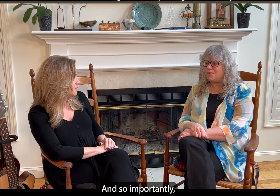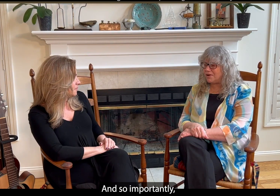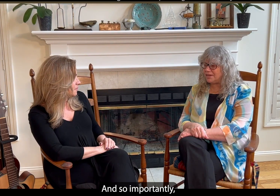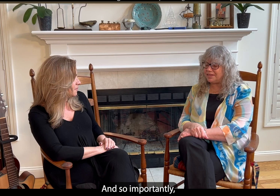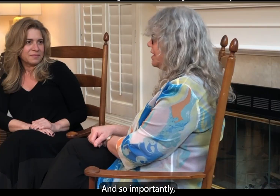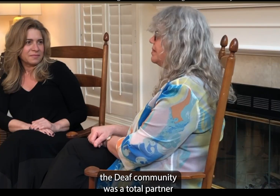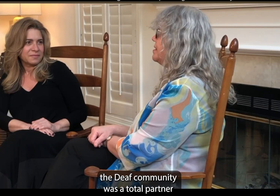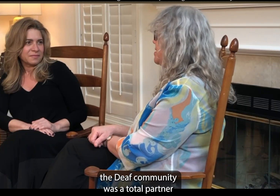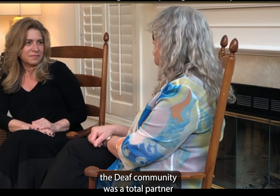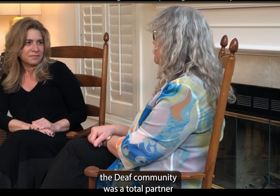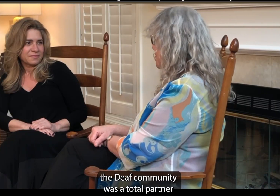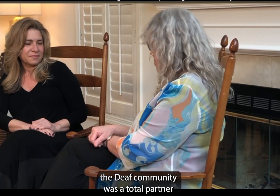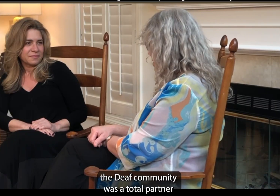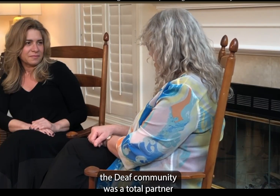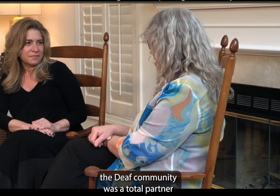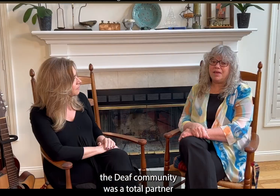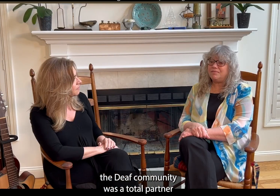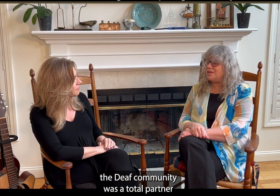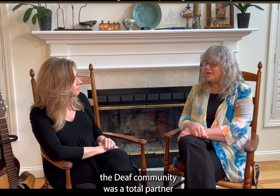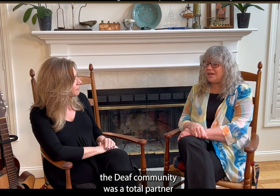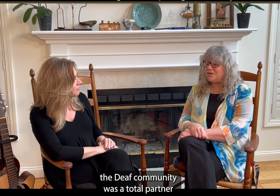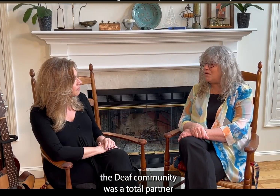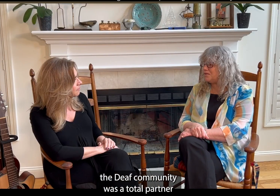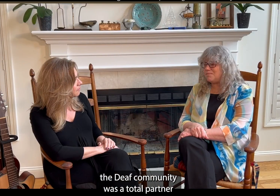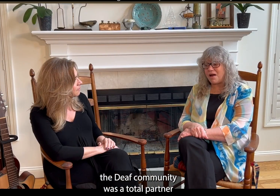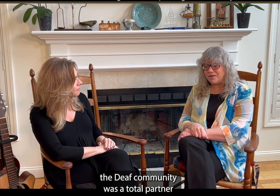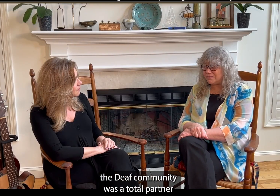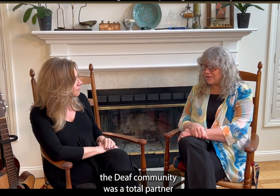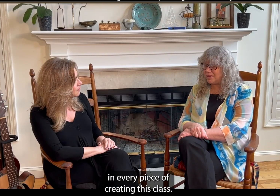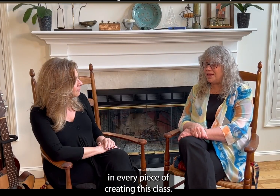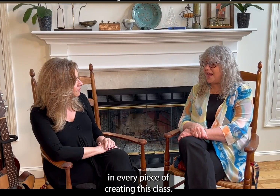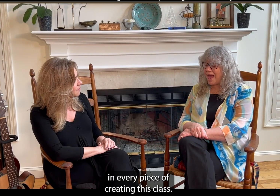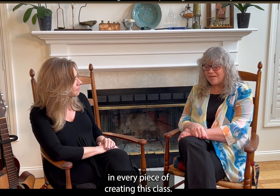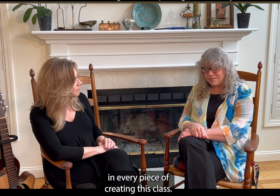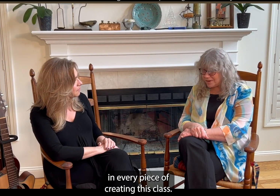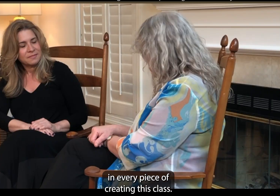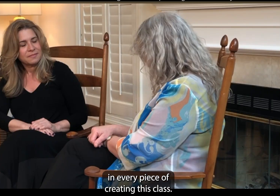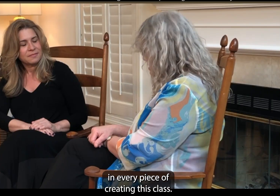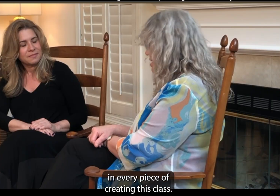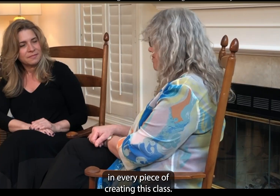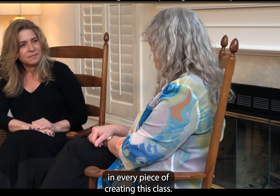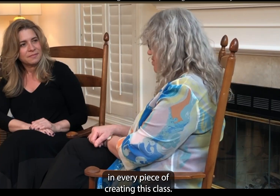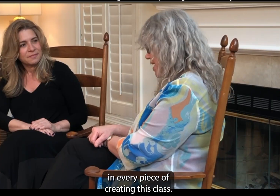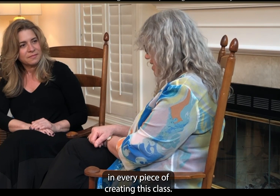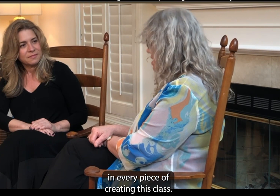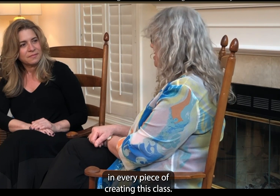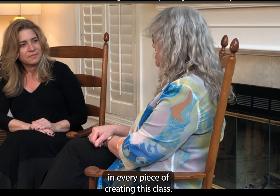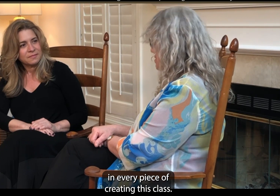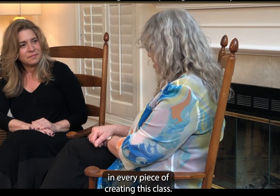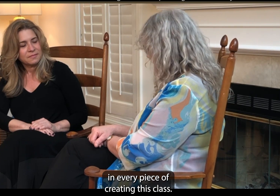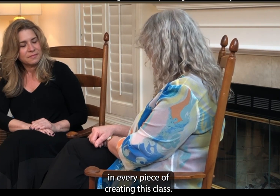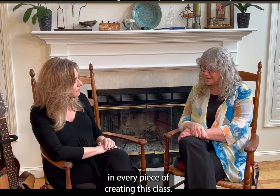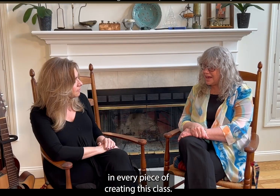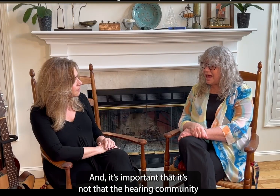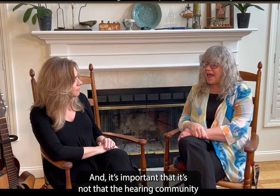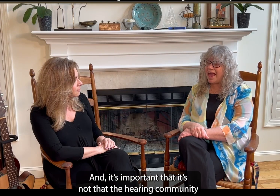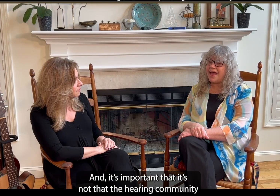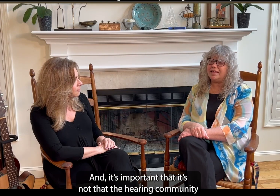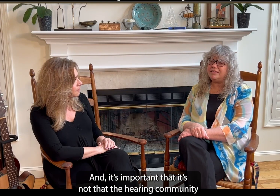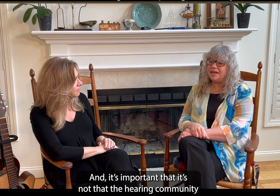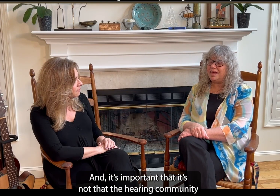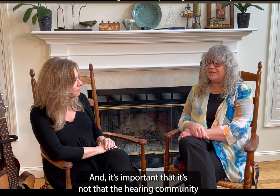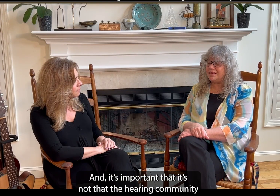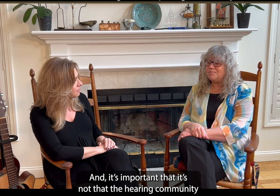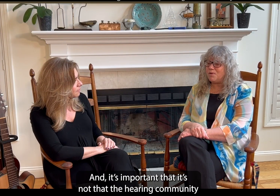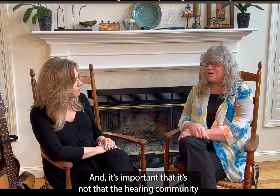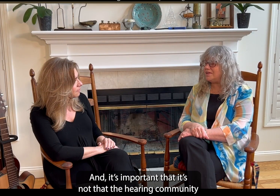so importantly, the deaf community was a total partner in every piece of creating this class.